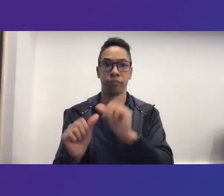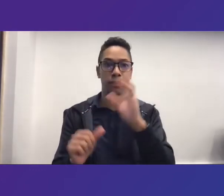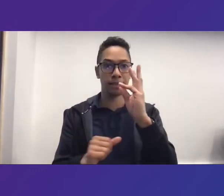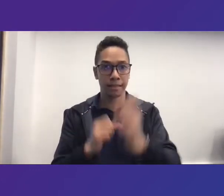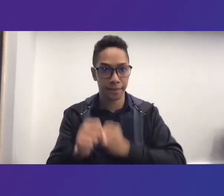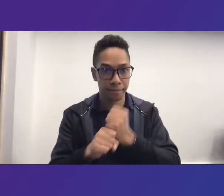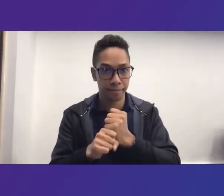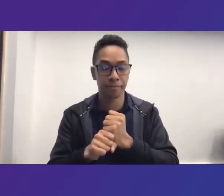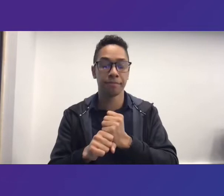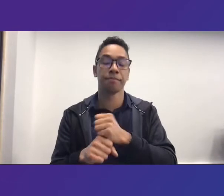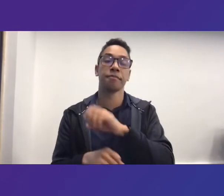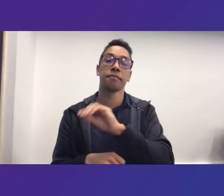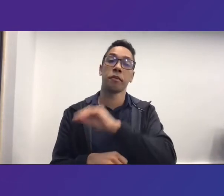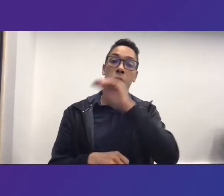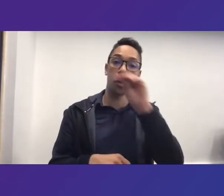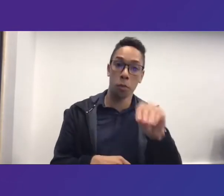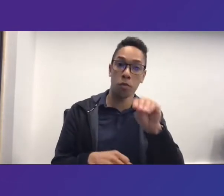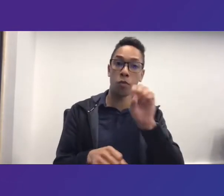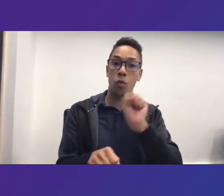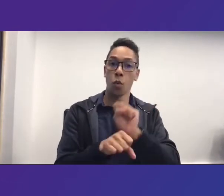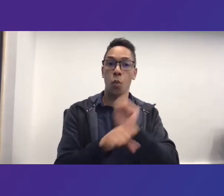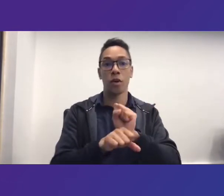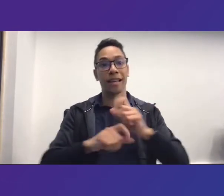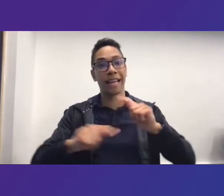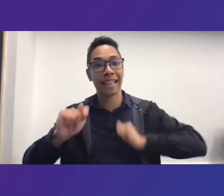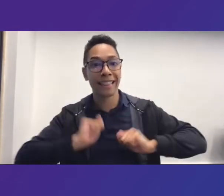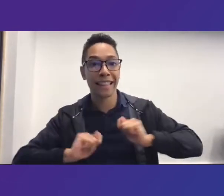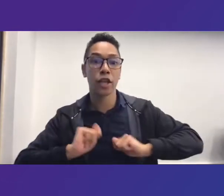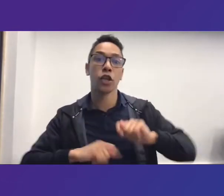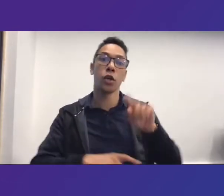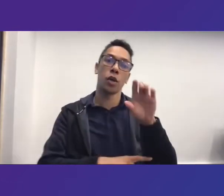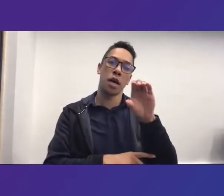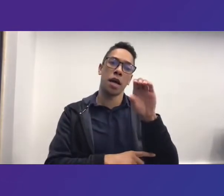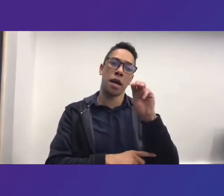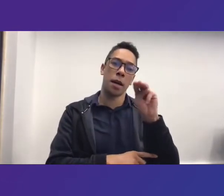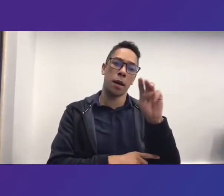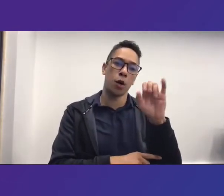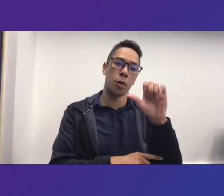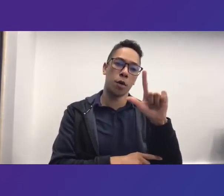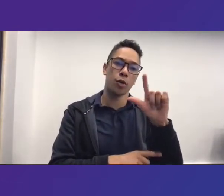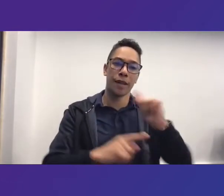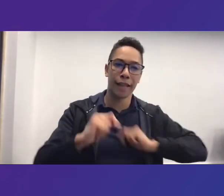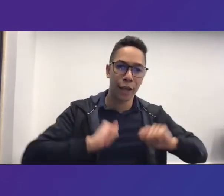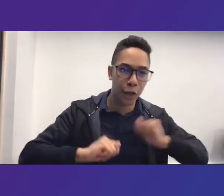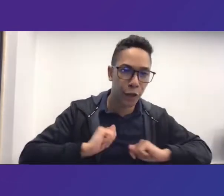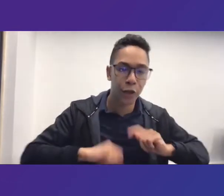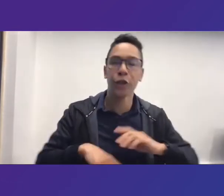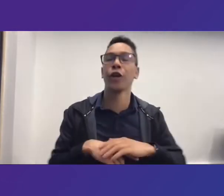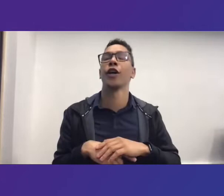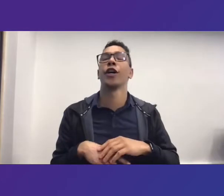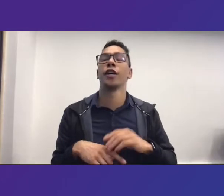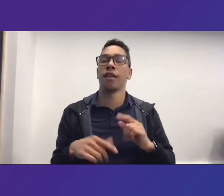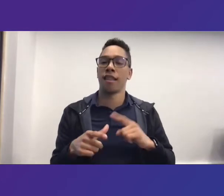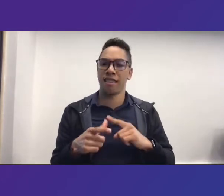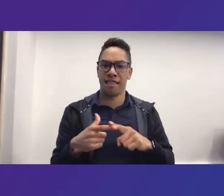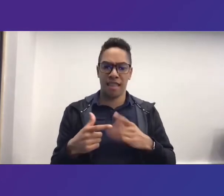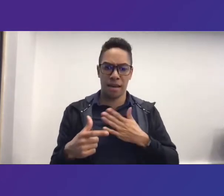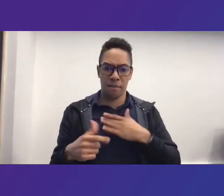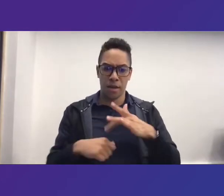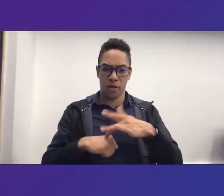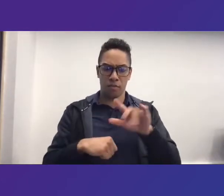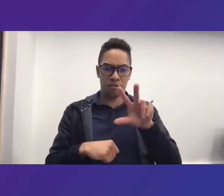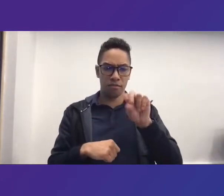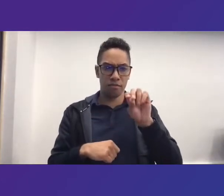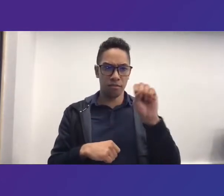moved into working in theater and commercial theater. And I was in my early